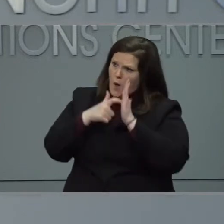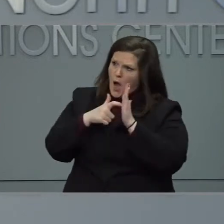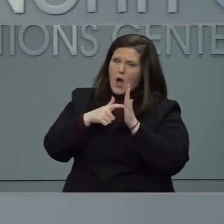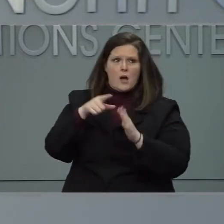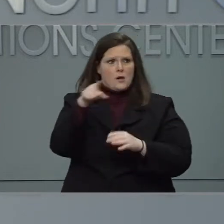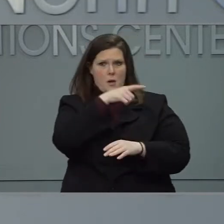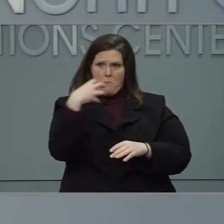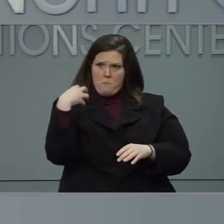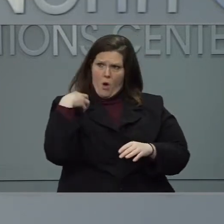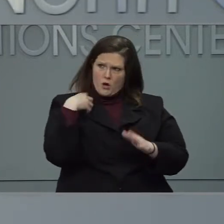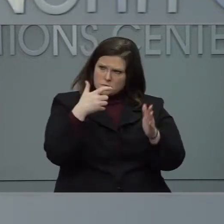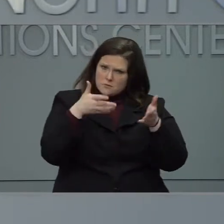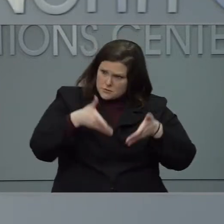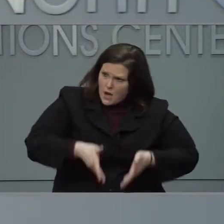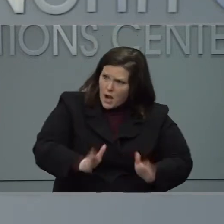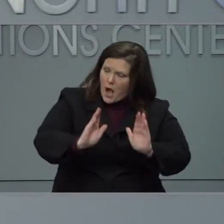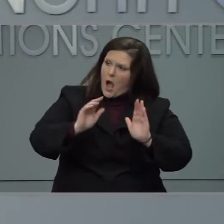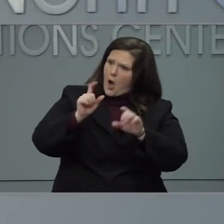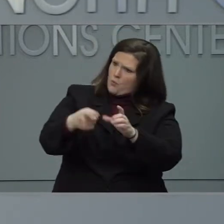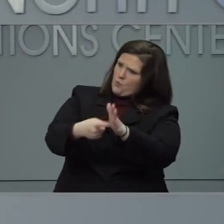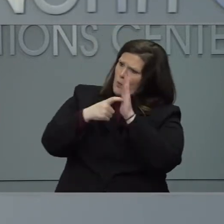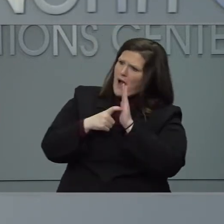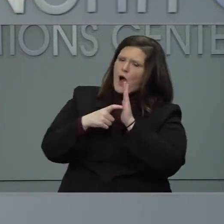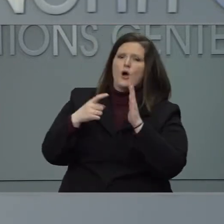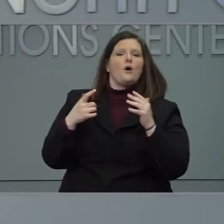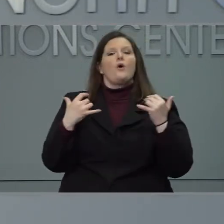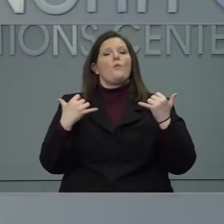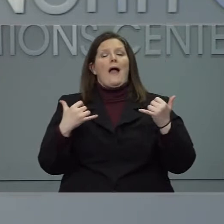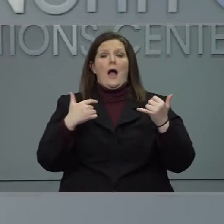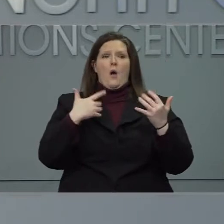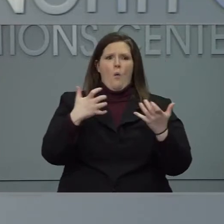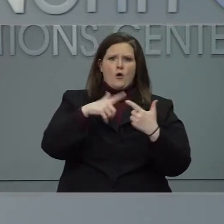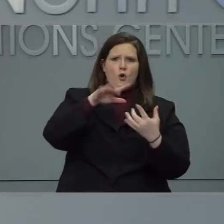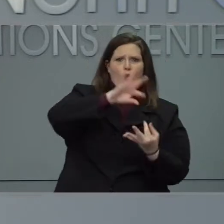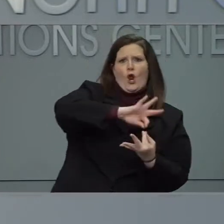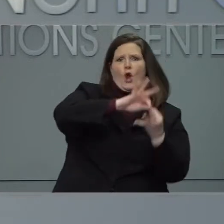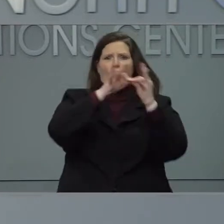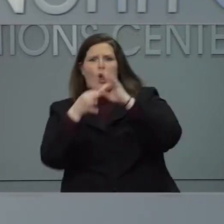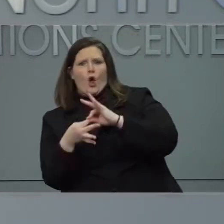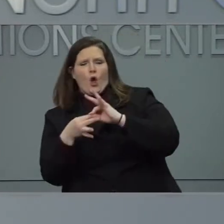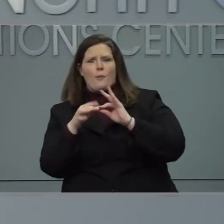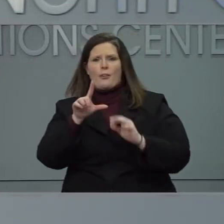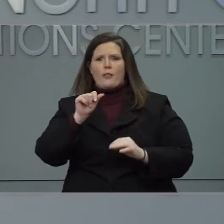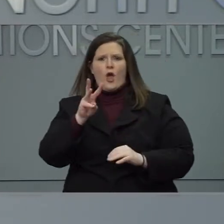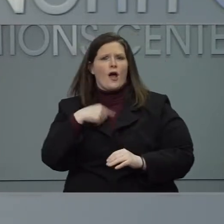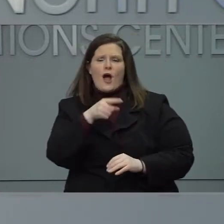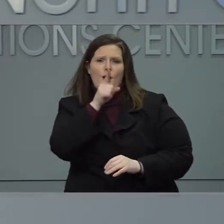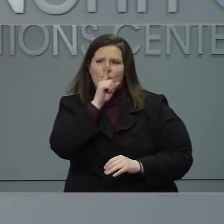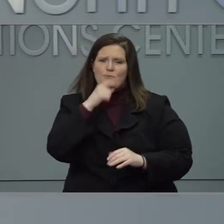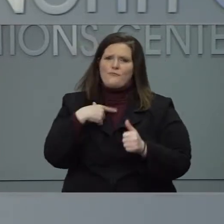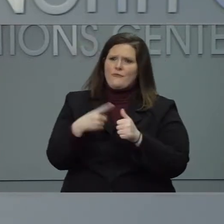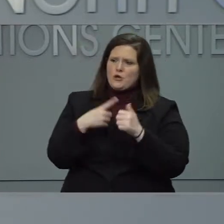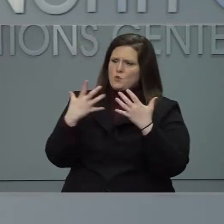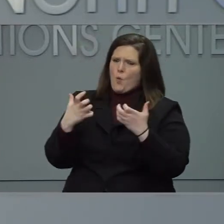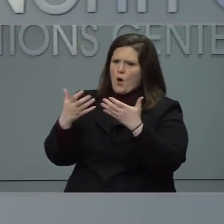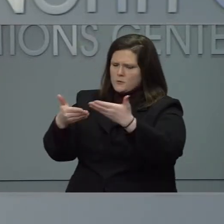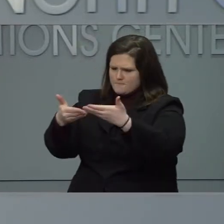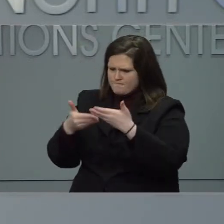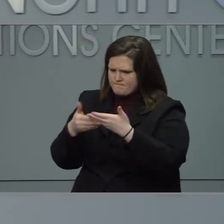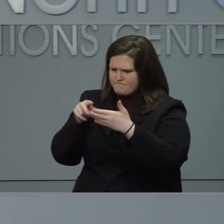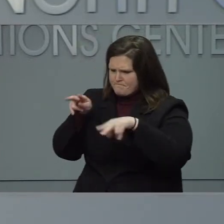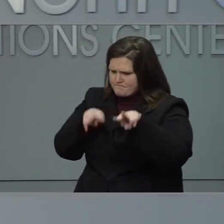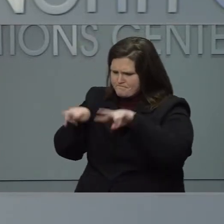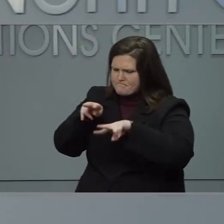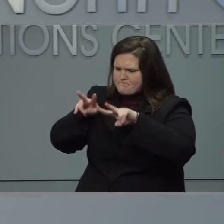employers can require vaccines. I don't want to get into interpreting the law here at the podium without giving a